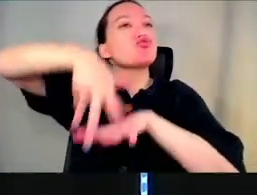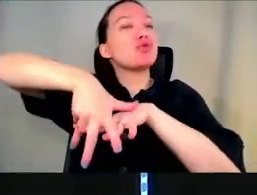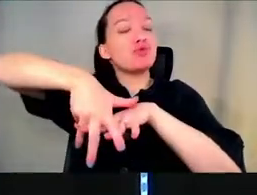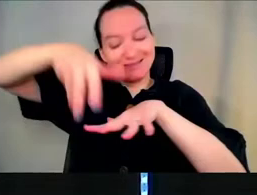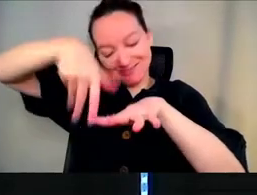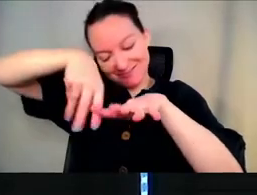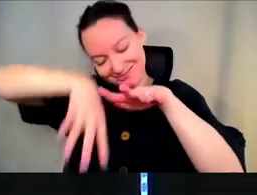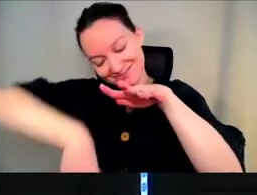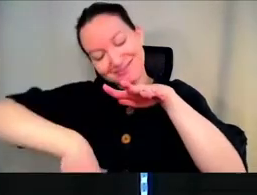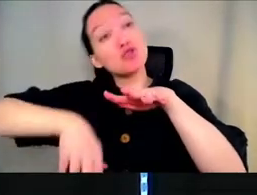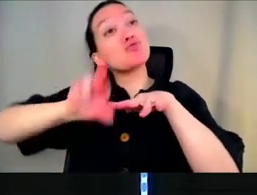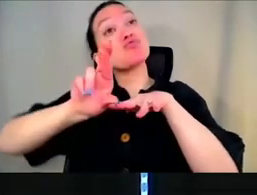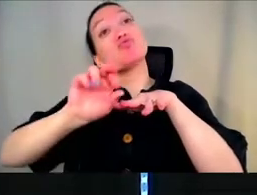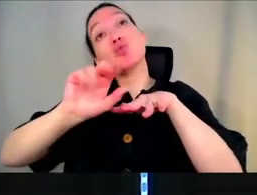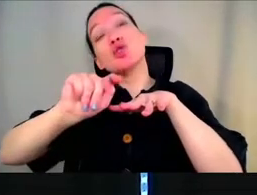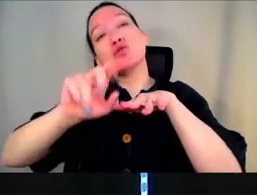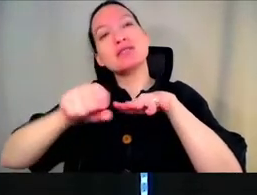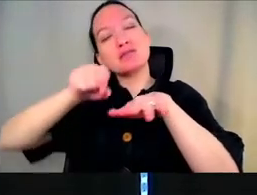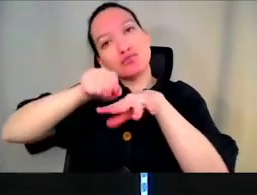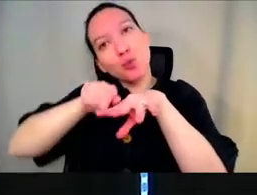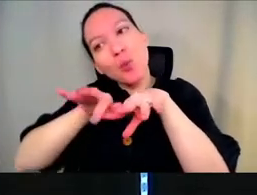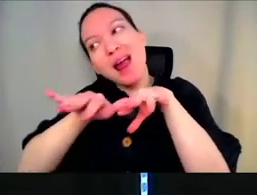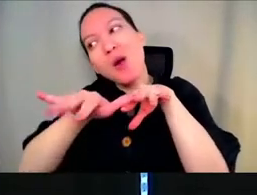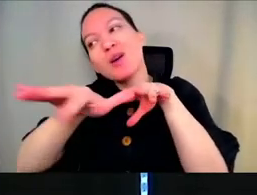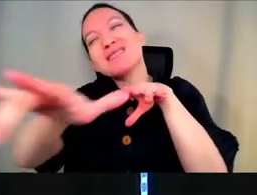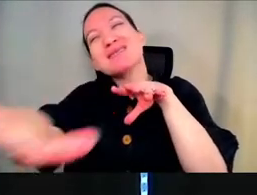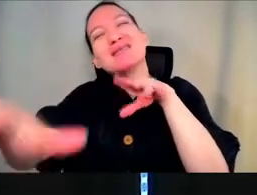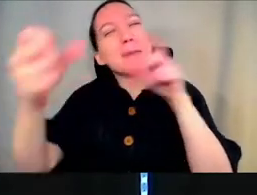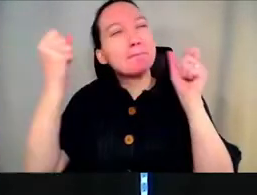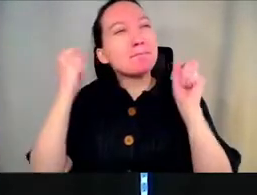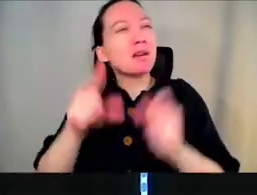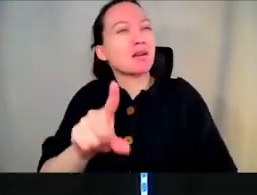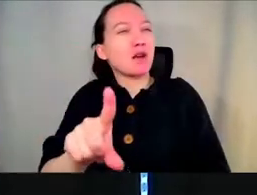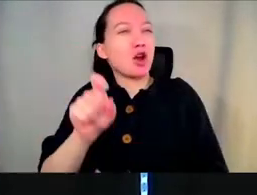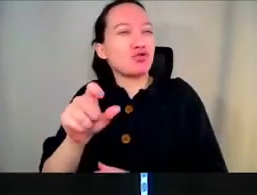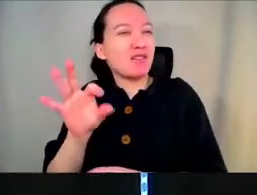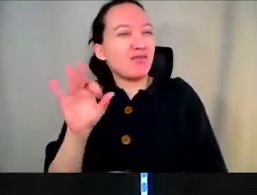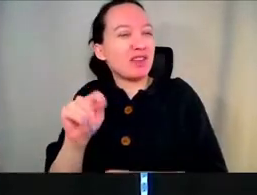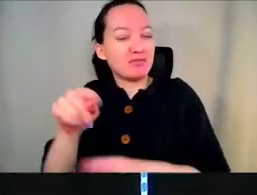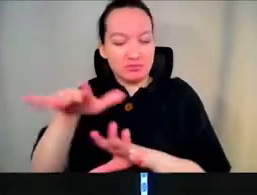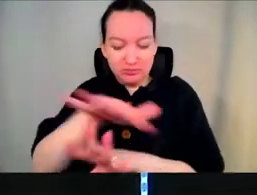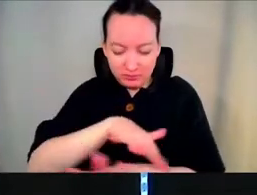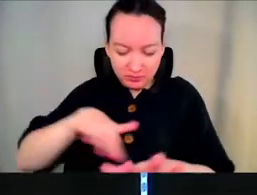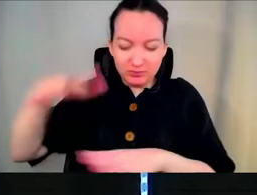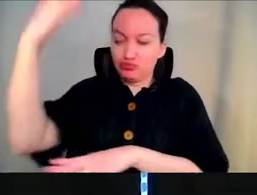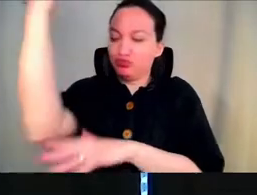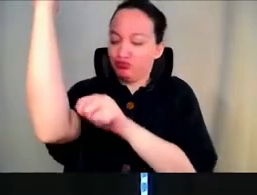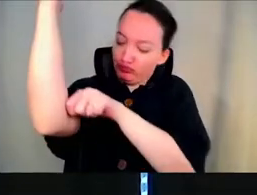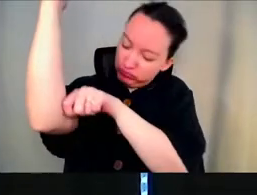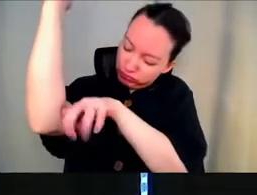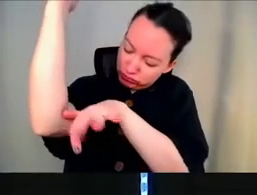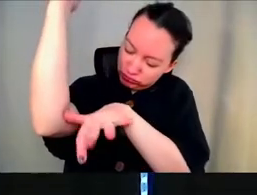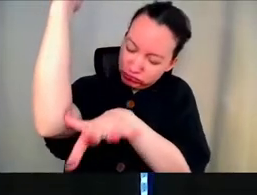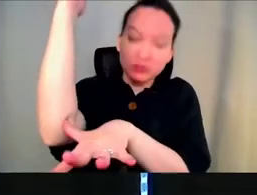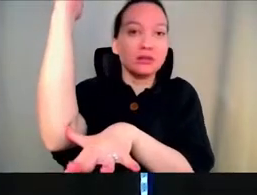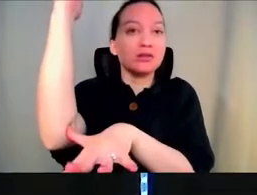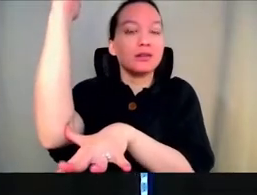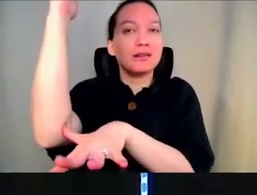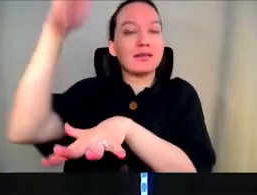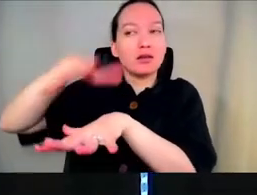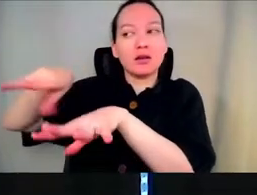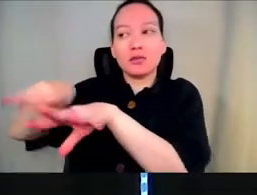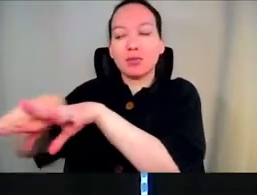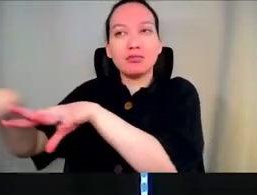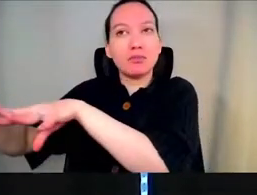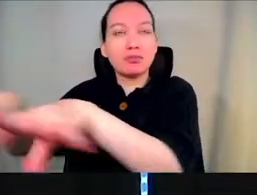trees. He said the roots grow outwards hundreds of feet all around the tree. and they get plugged into all the other roots of